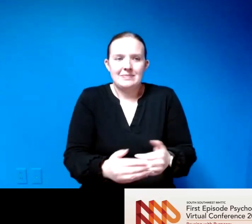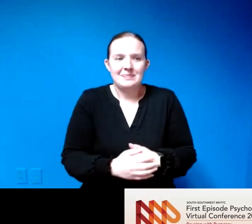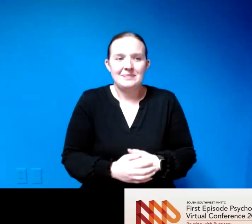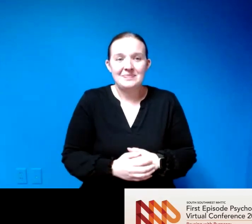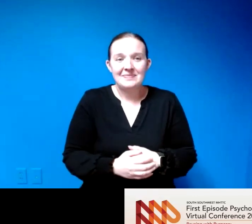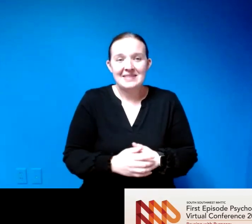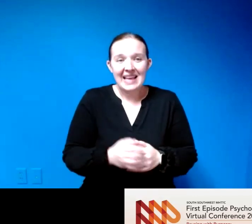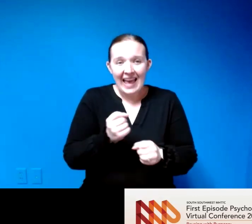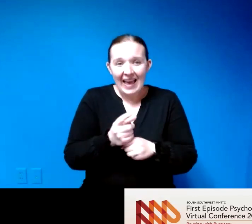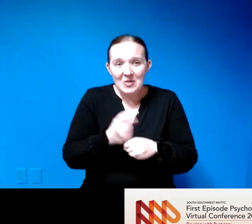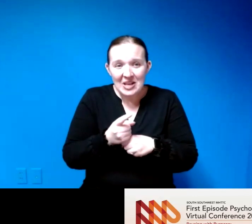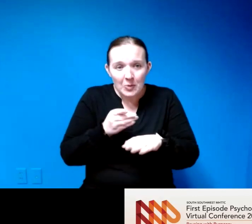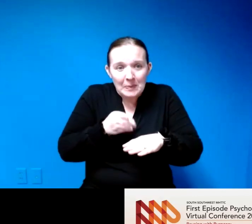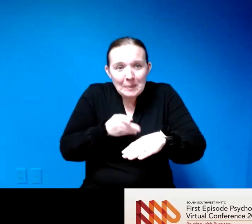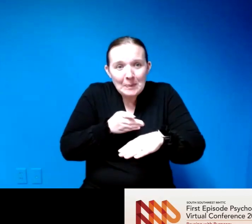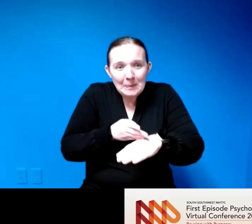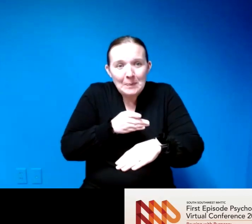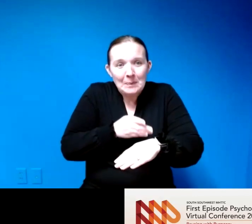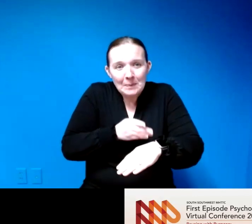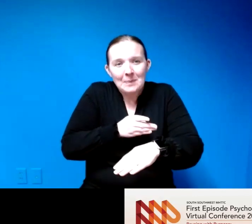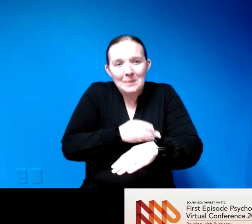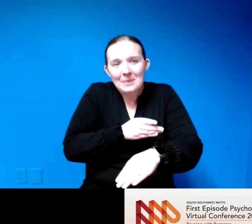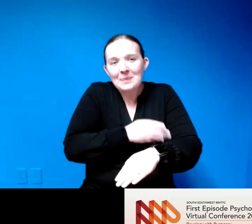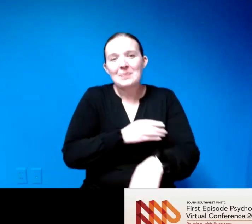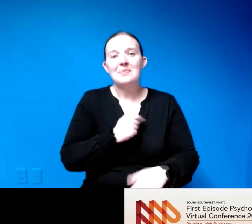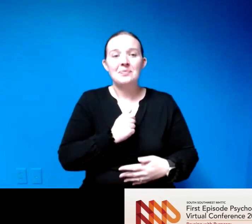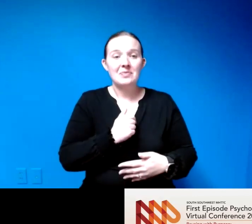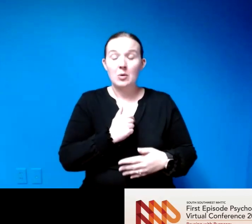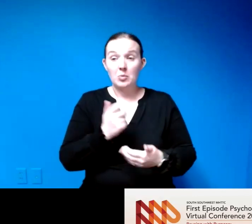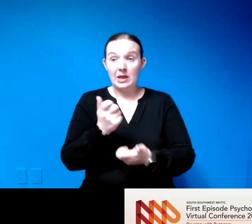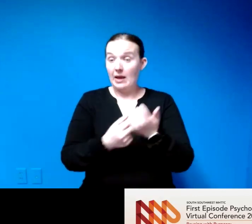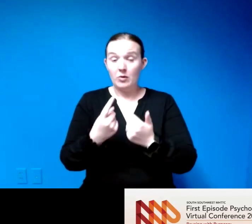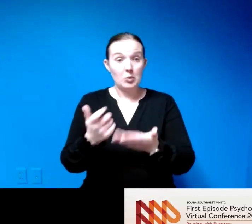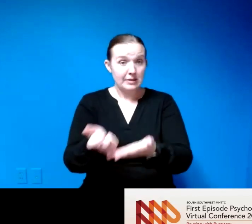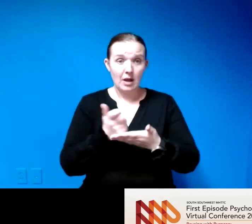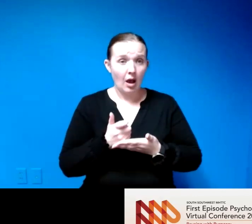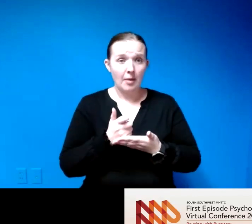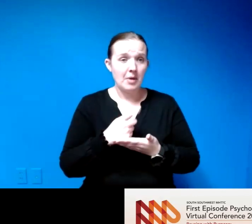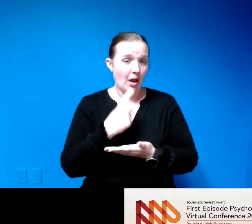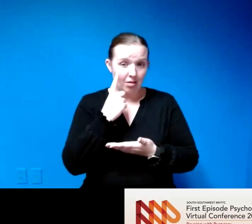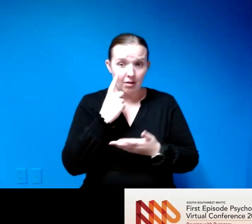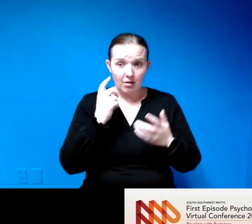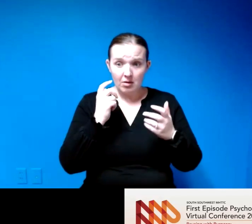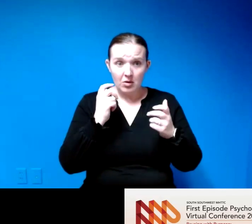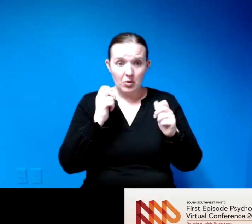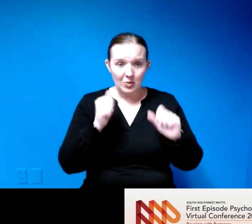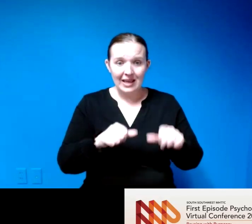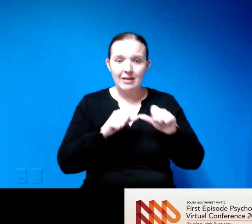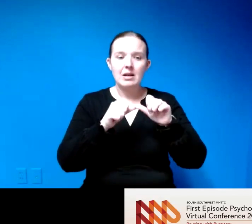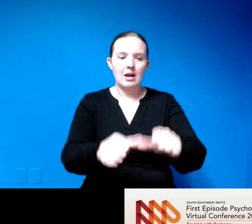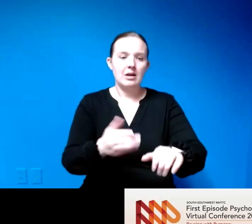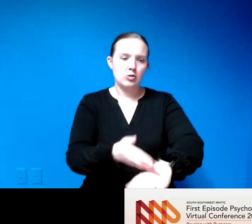bit every year, and with everybody, with the help of everybody, I think we can continue to improve